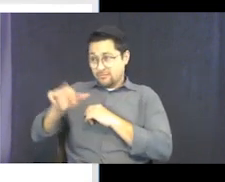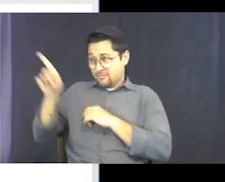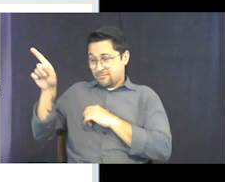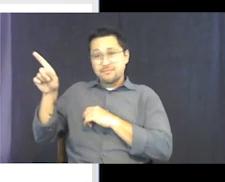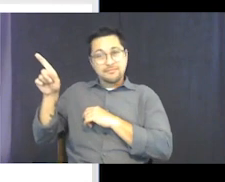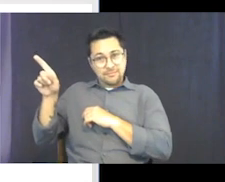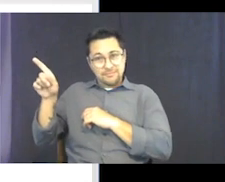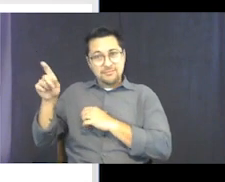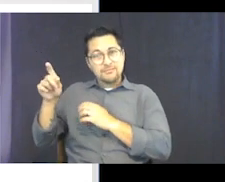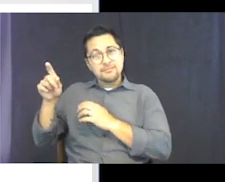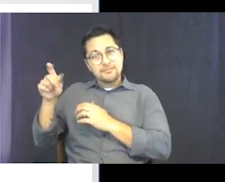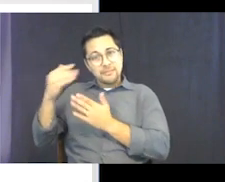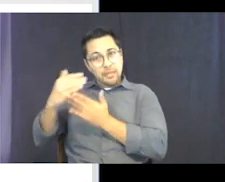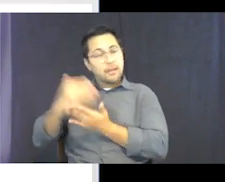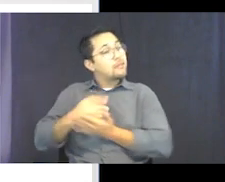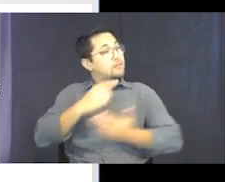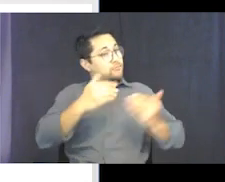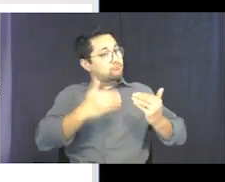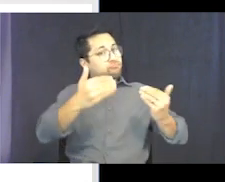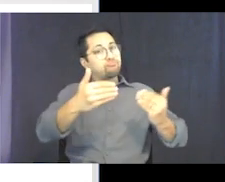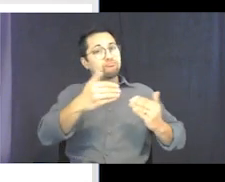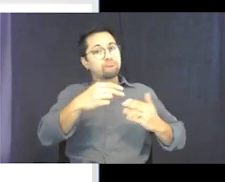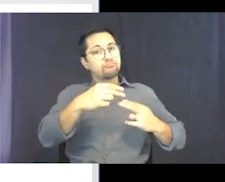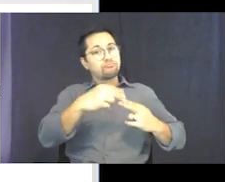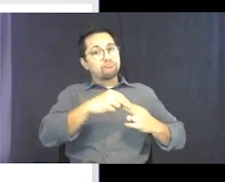list, and you can go to the next slide.